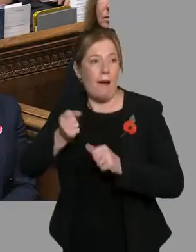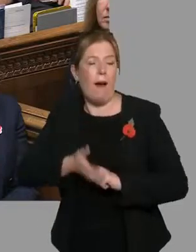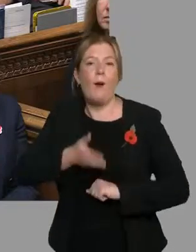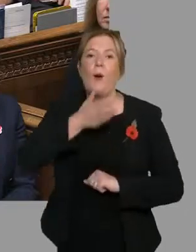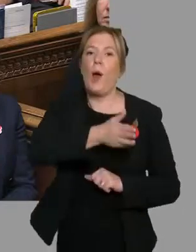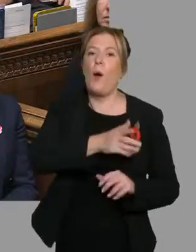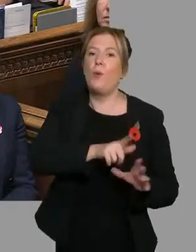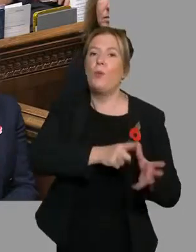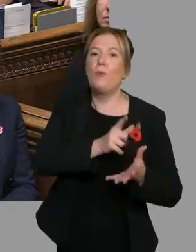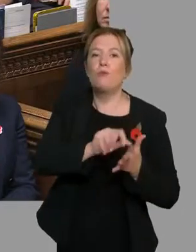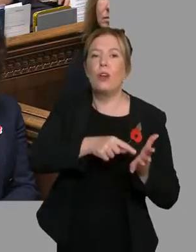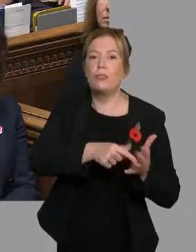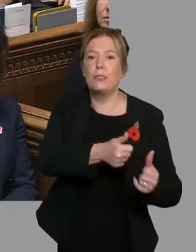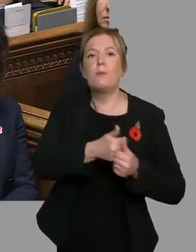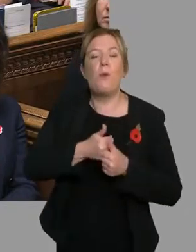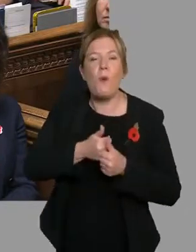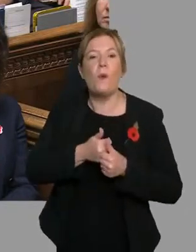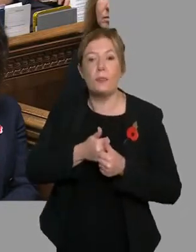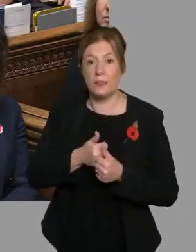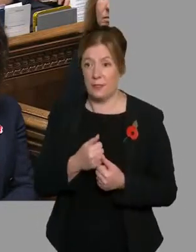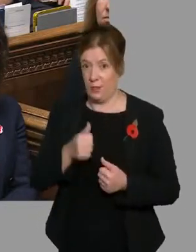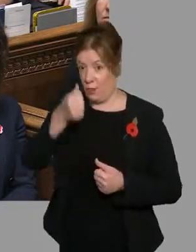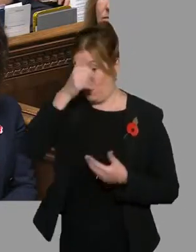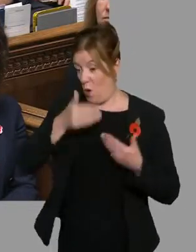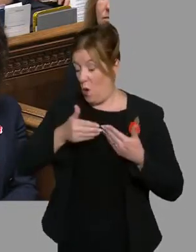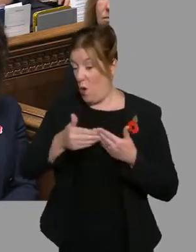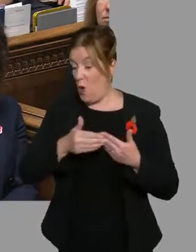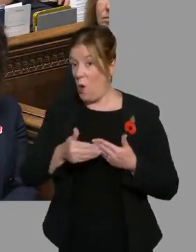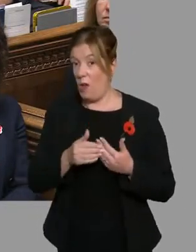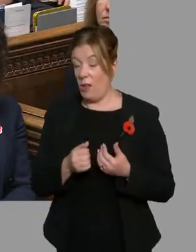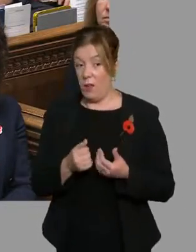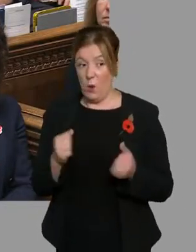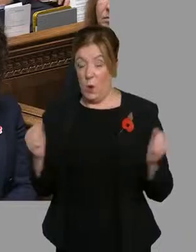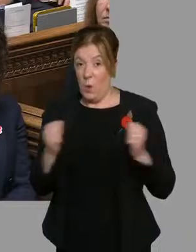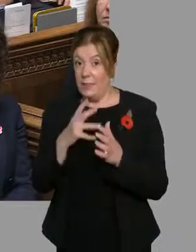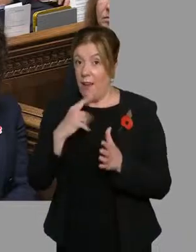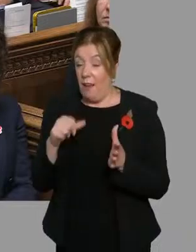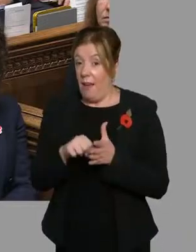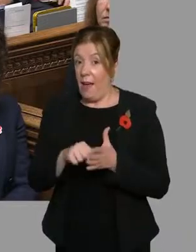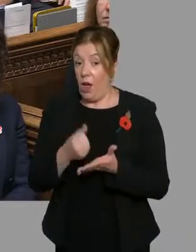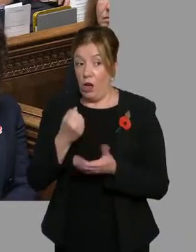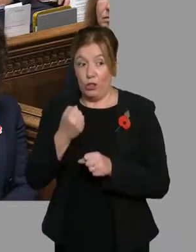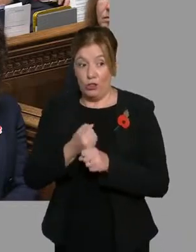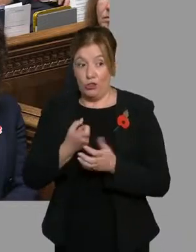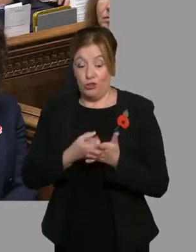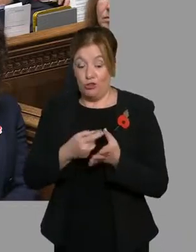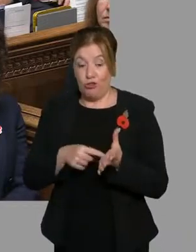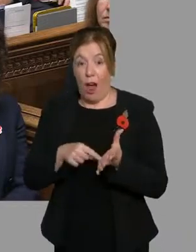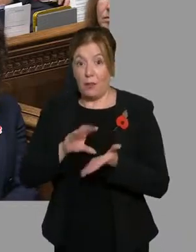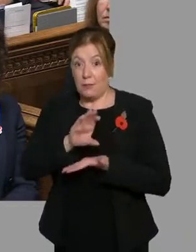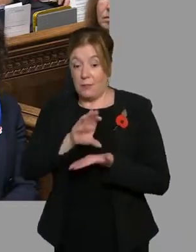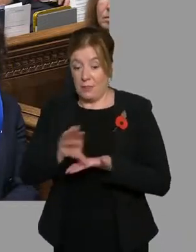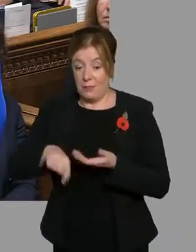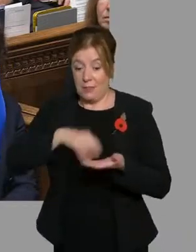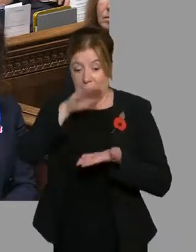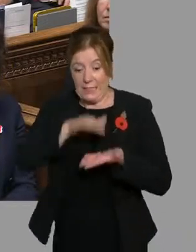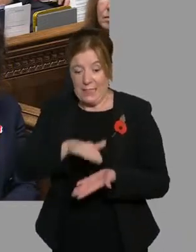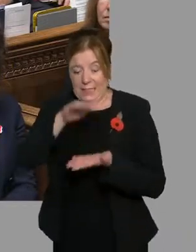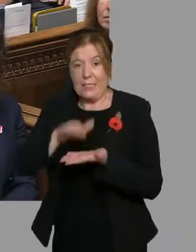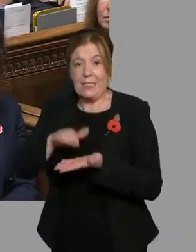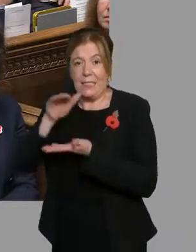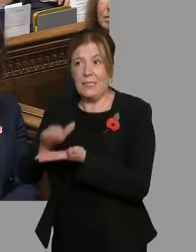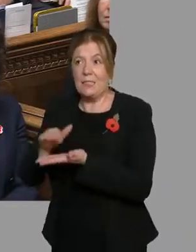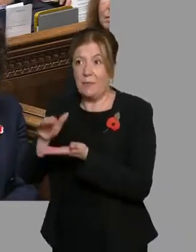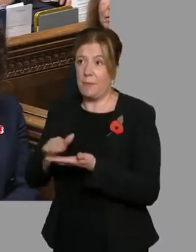and grants are depleting. Parole, the manager, also assures me that she makes a mean curry and would welcome the Prime Minister. So will the